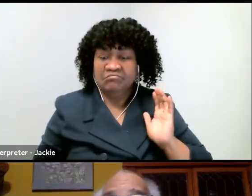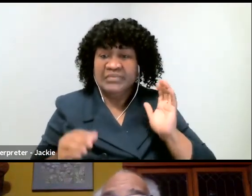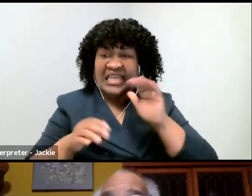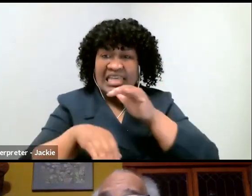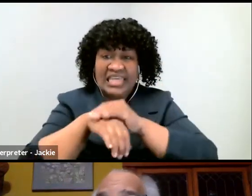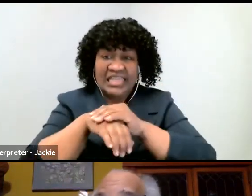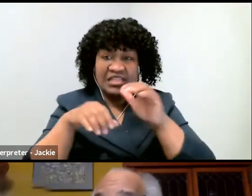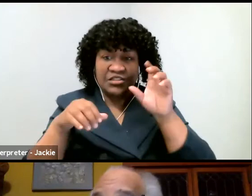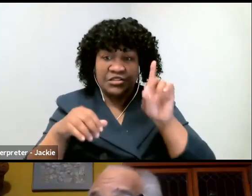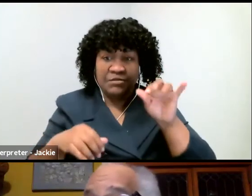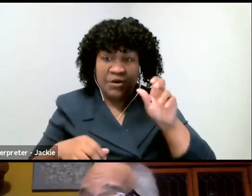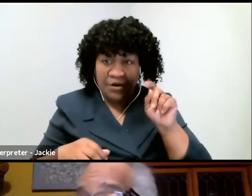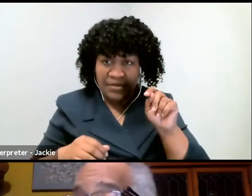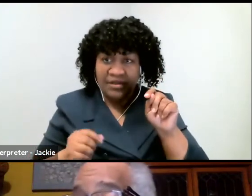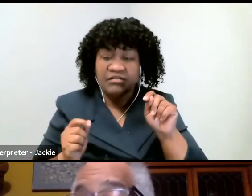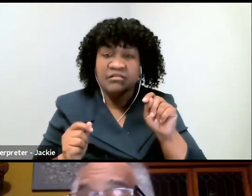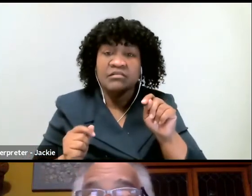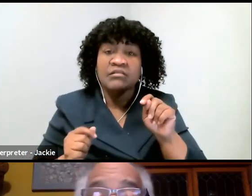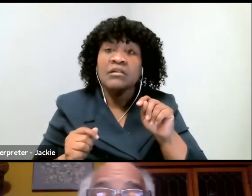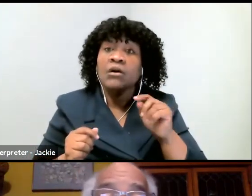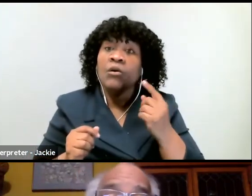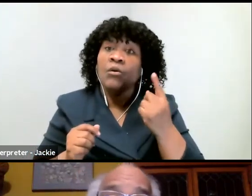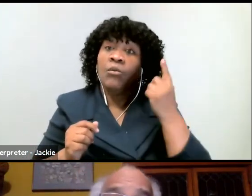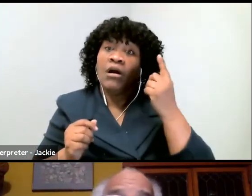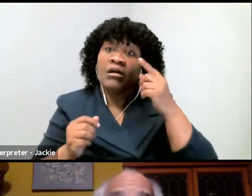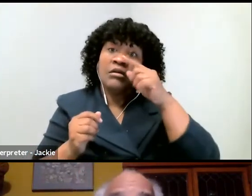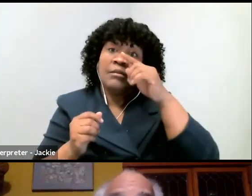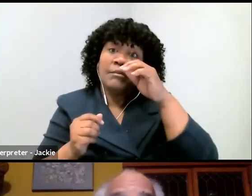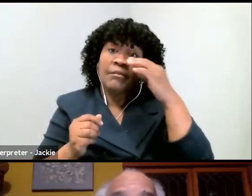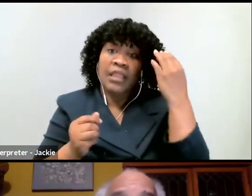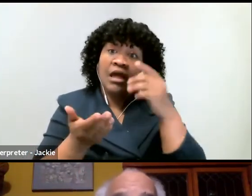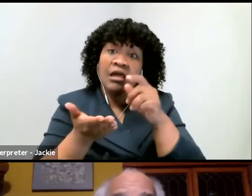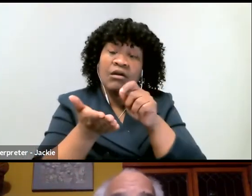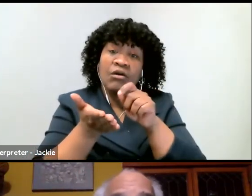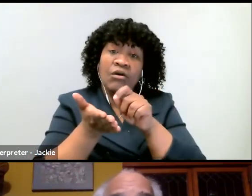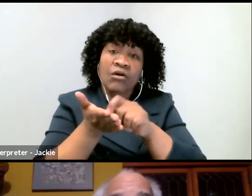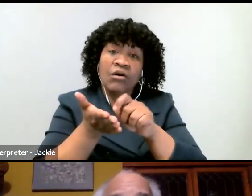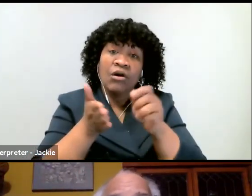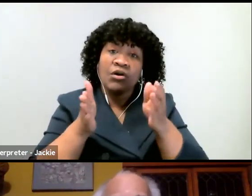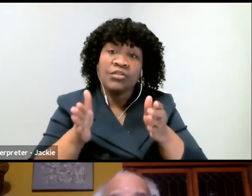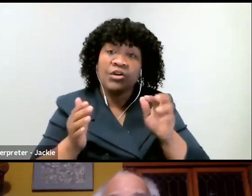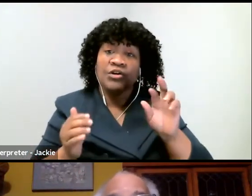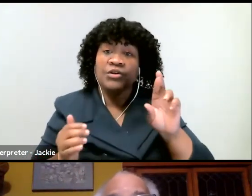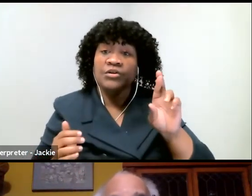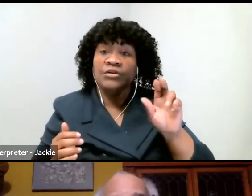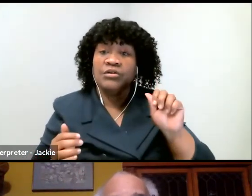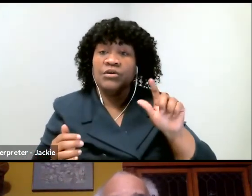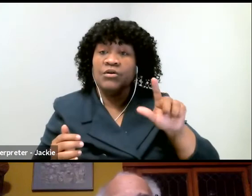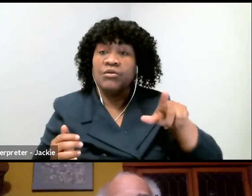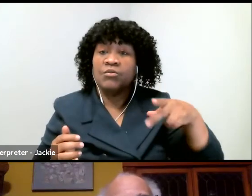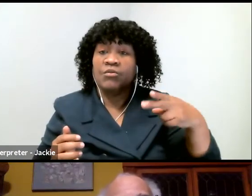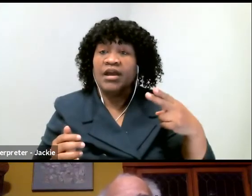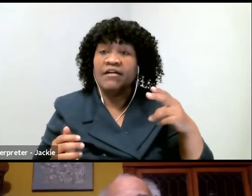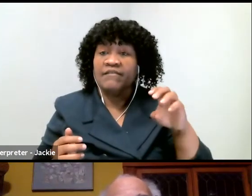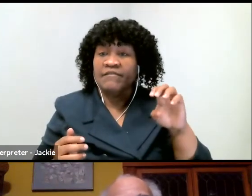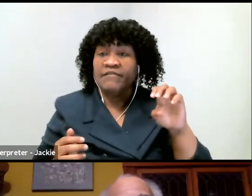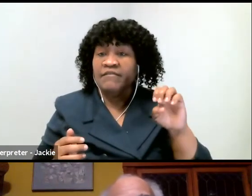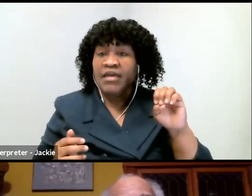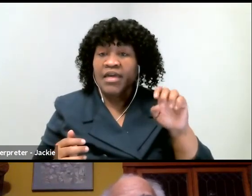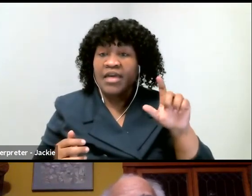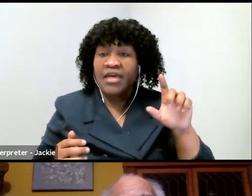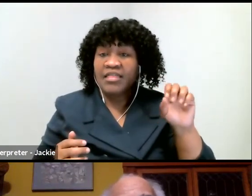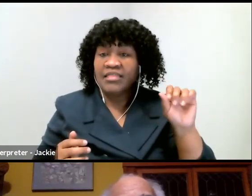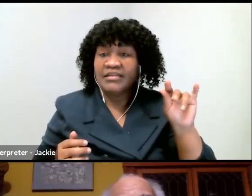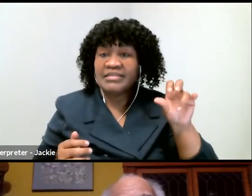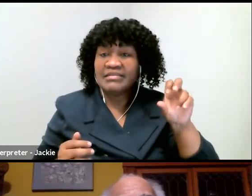department, the only Black author taught was Ralph Ellison. And that was in an